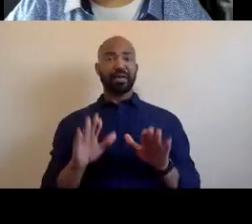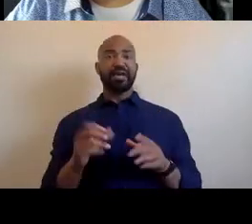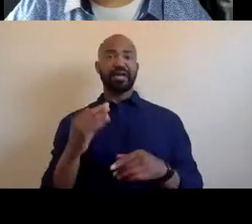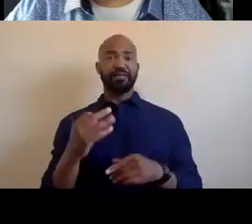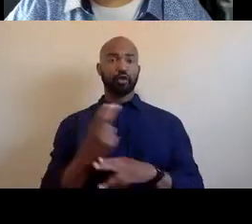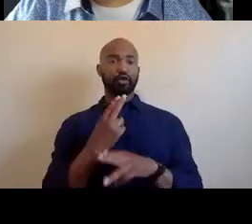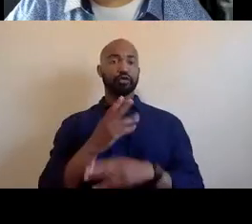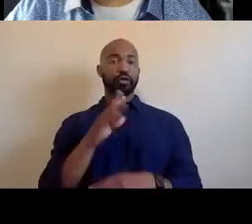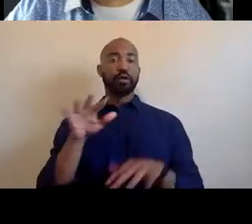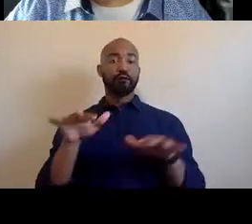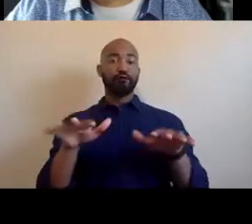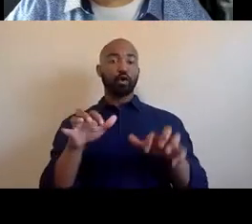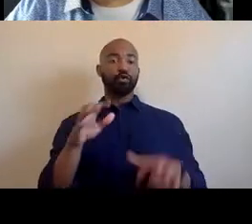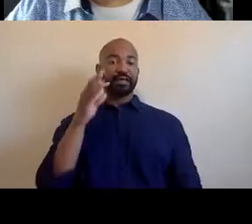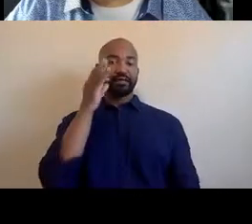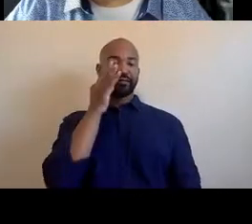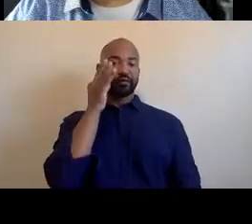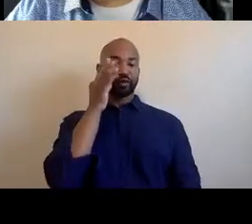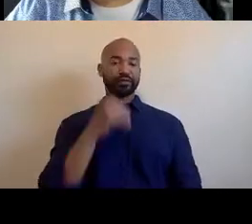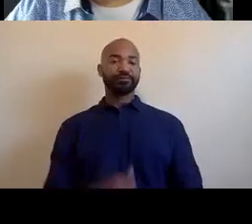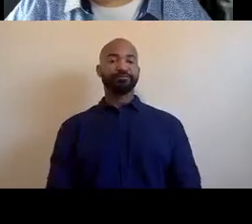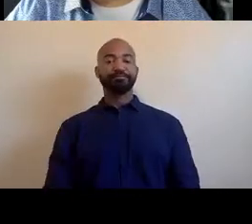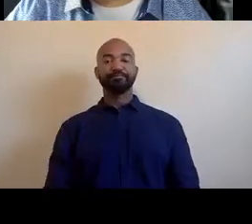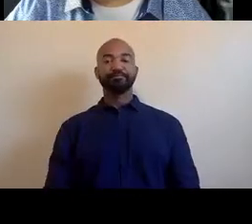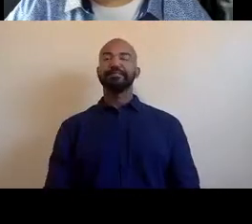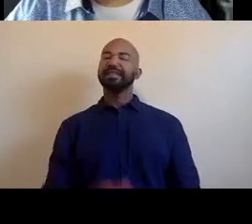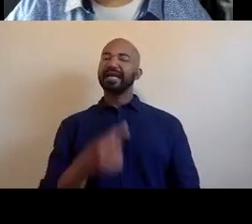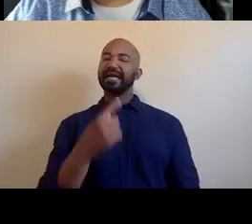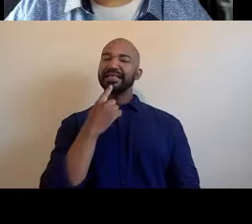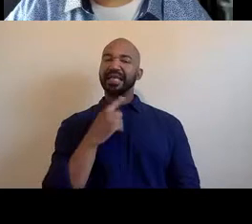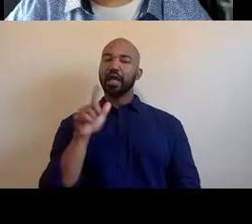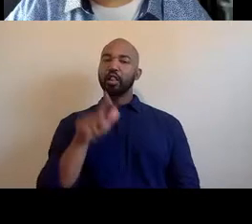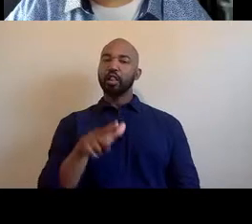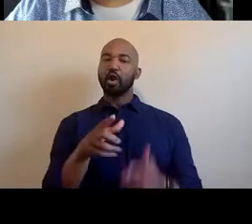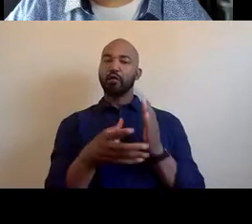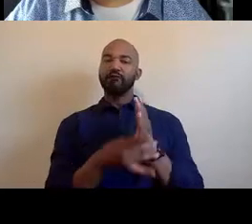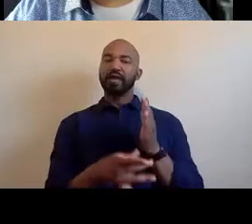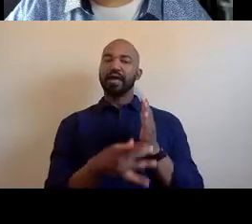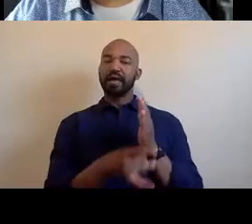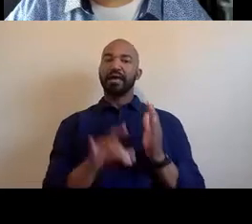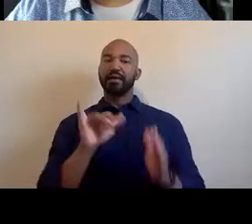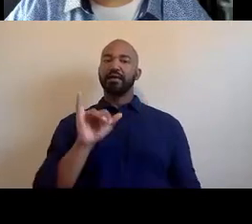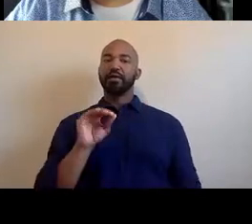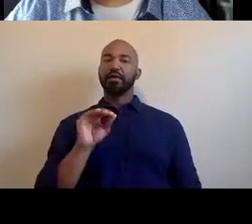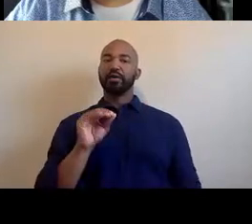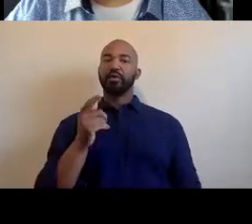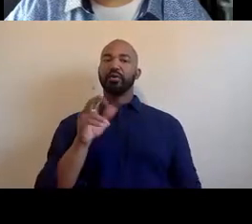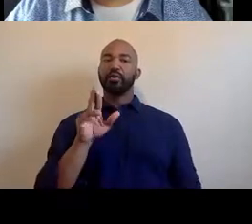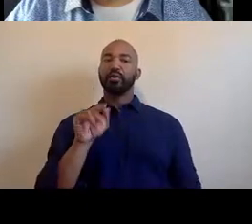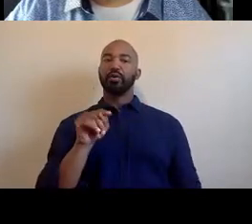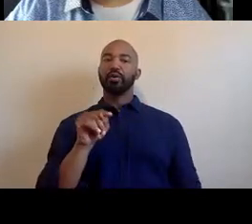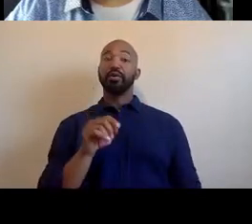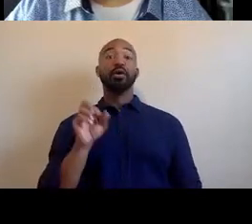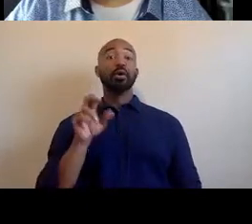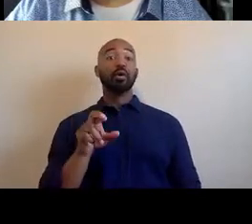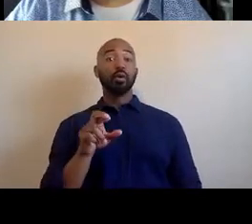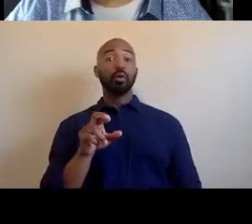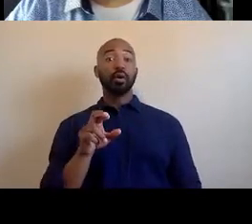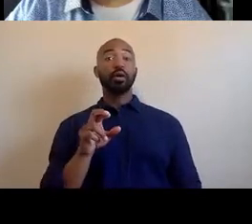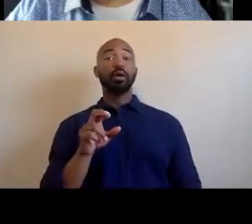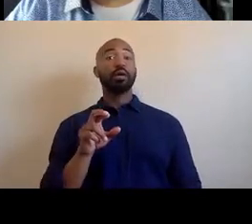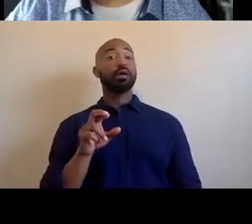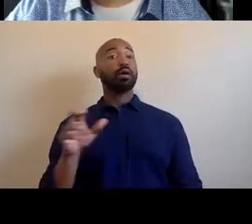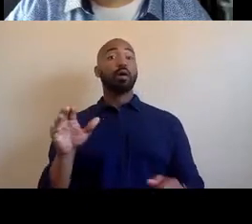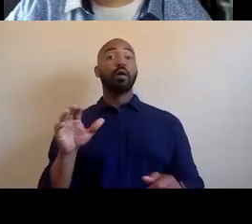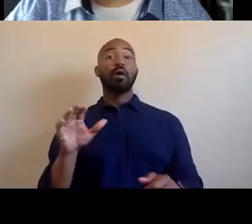fruits. And again, and I keep saying low-fat yogurt. I'm a big fan of low-fat yogurt or whole fat